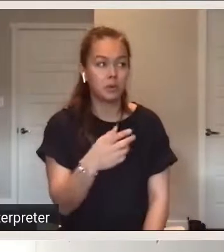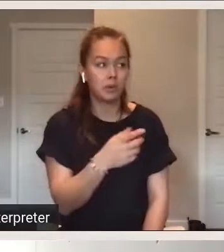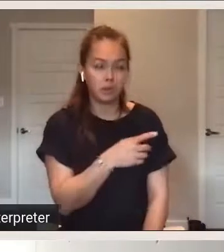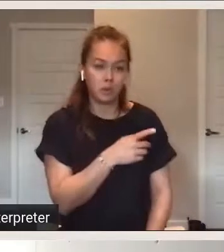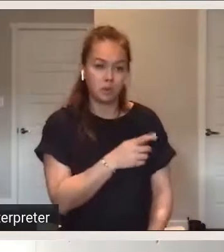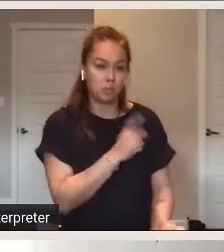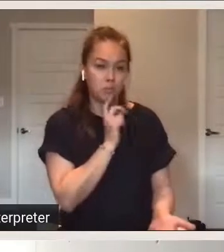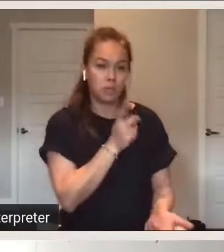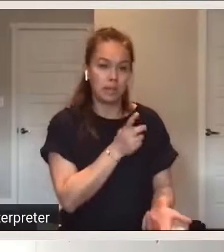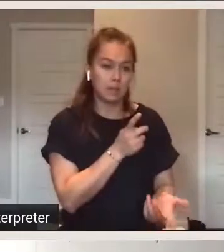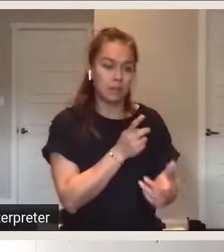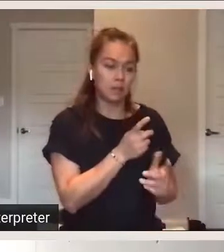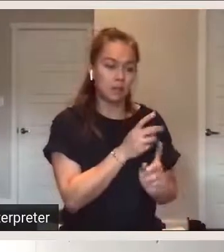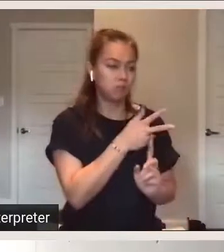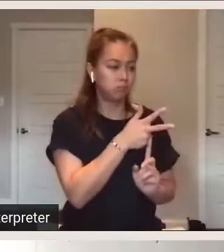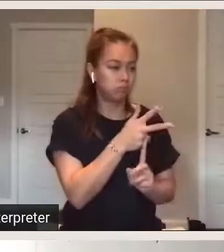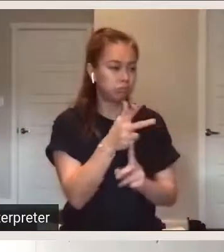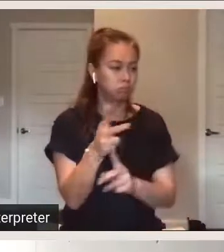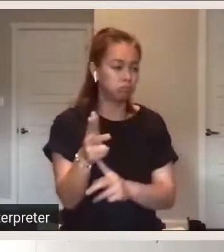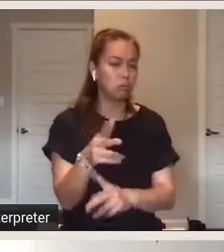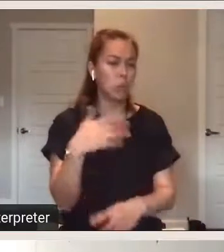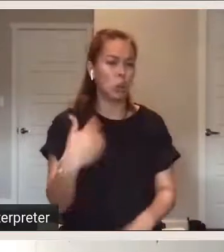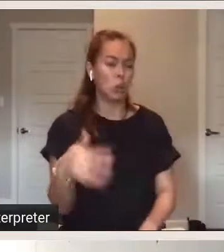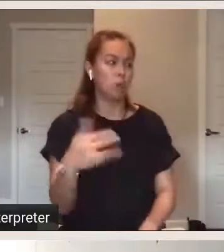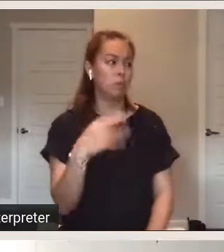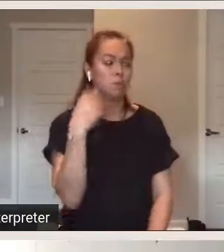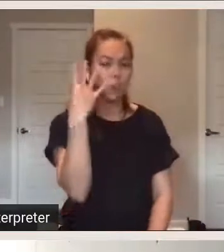was really well made. And so,